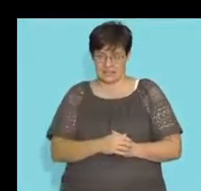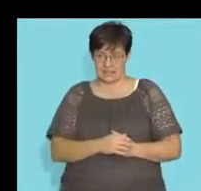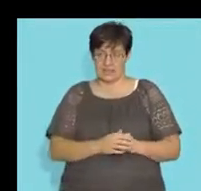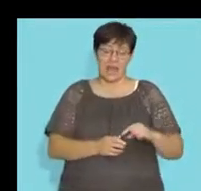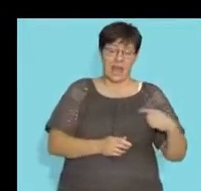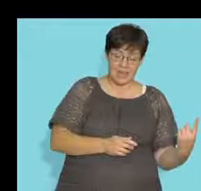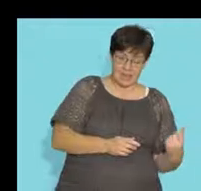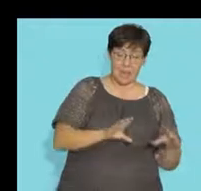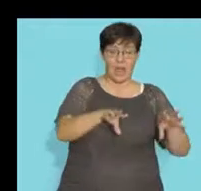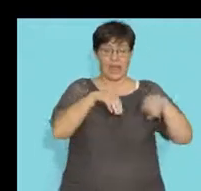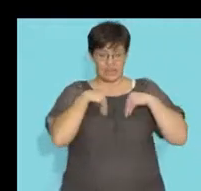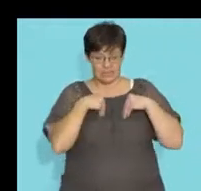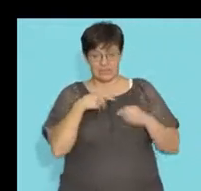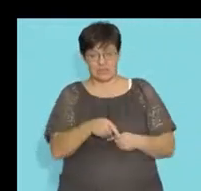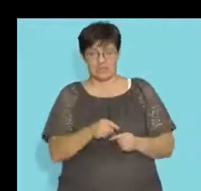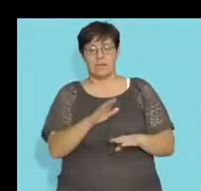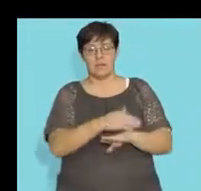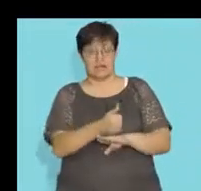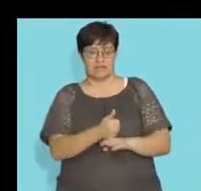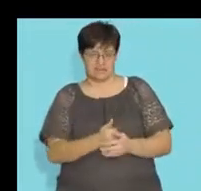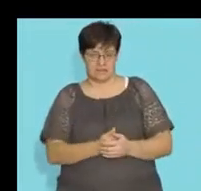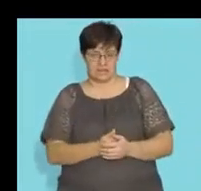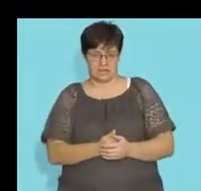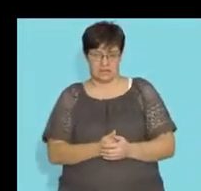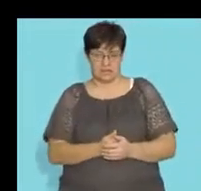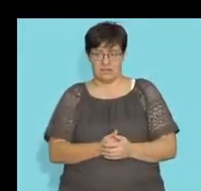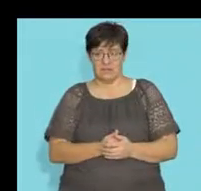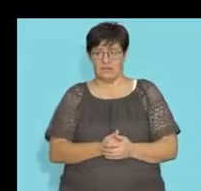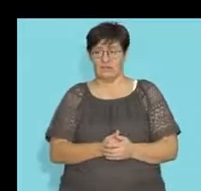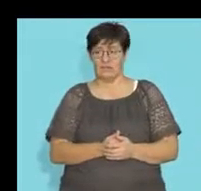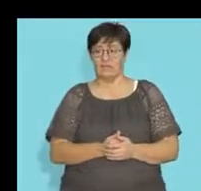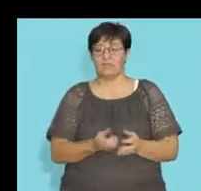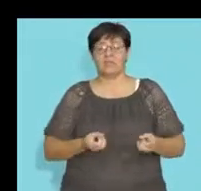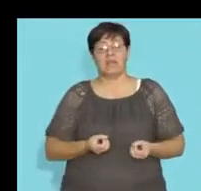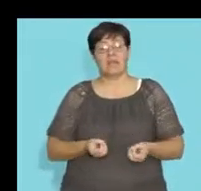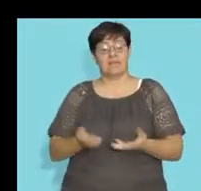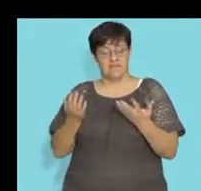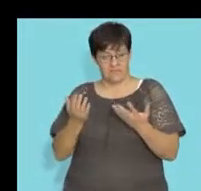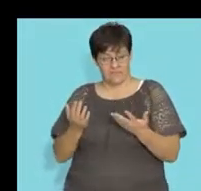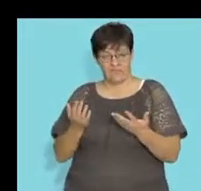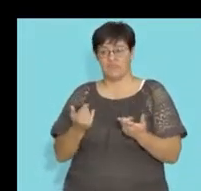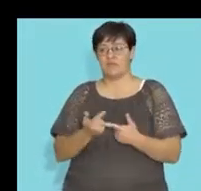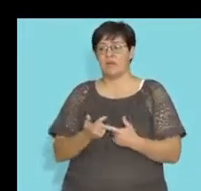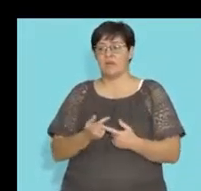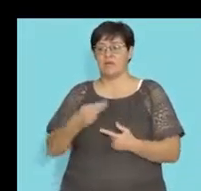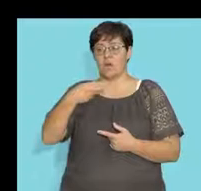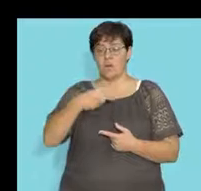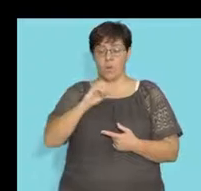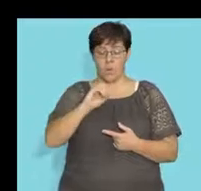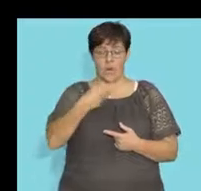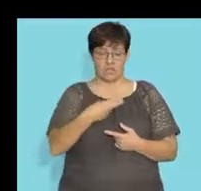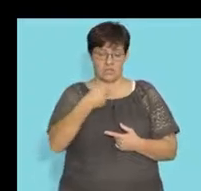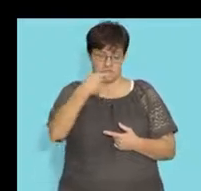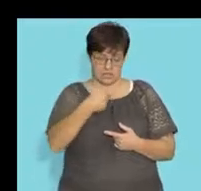proton is the acid. The other one that will accept the proton is the base. So in giving away,